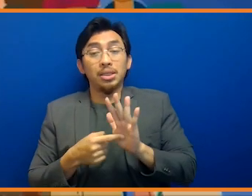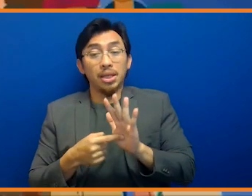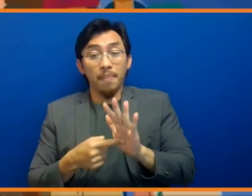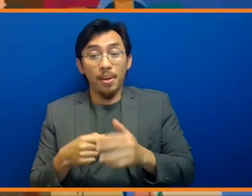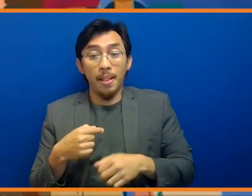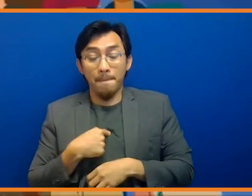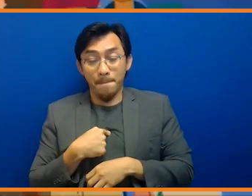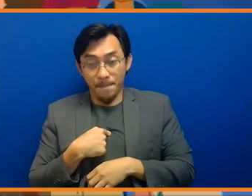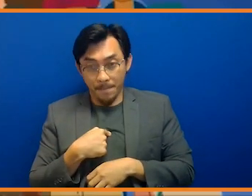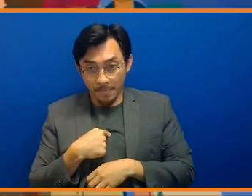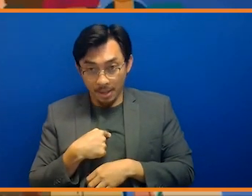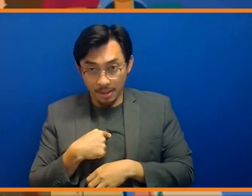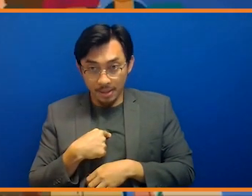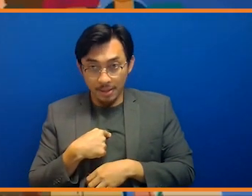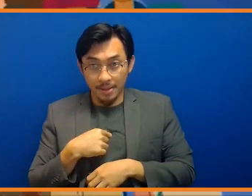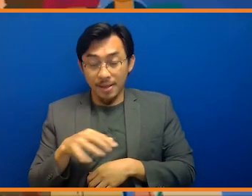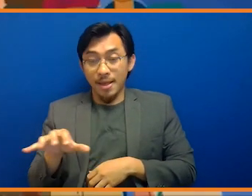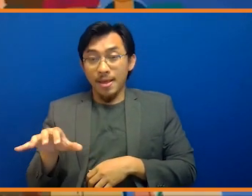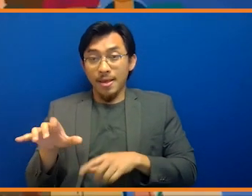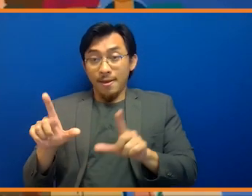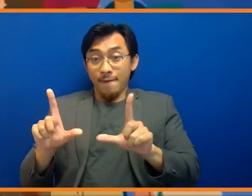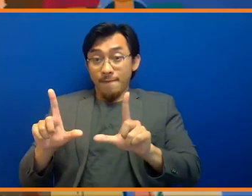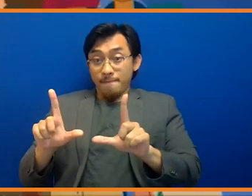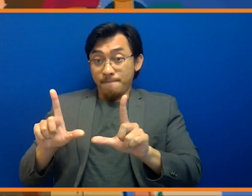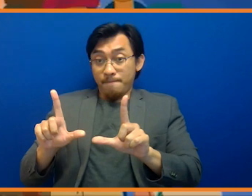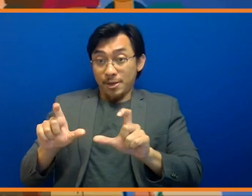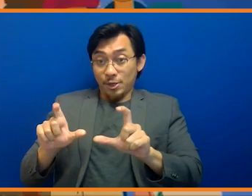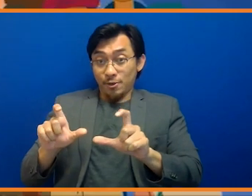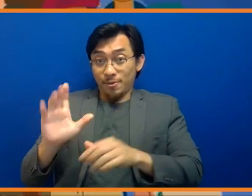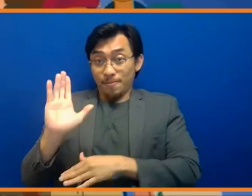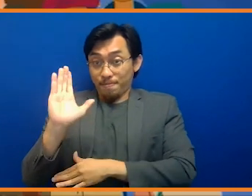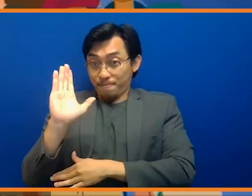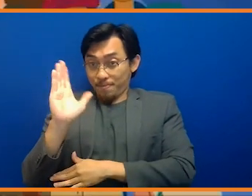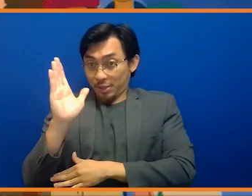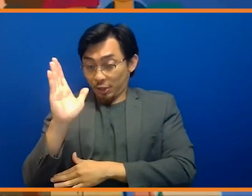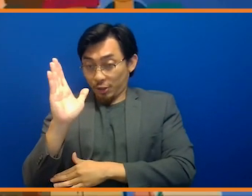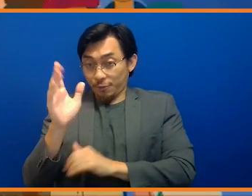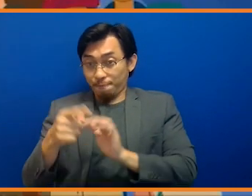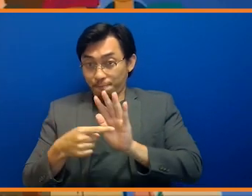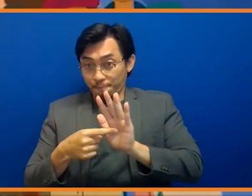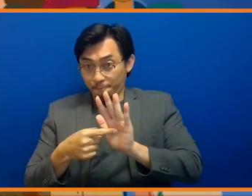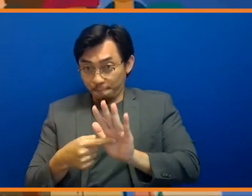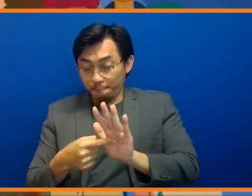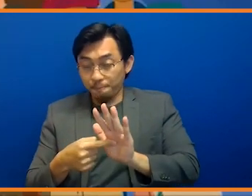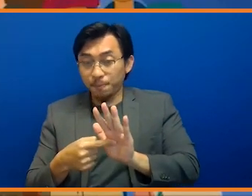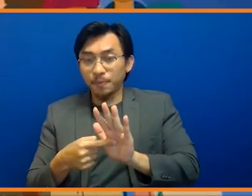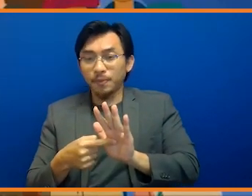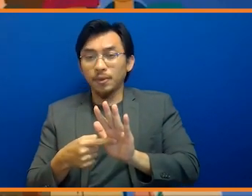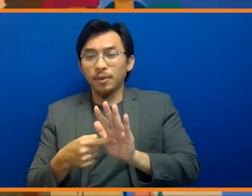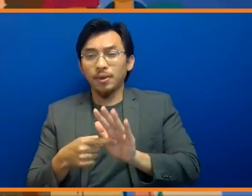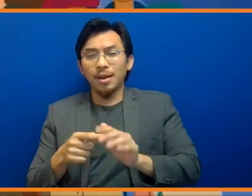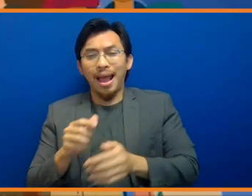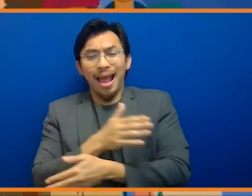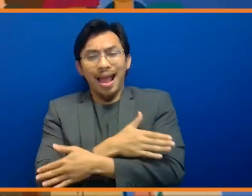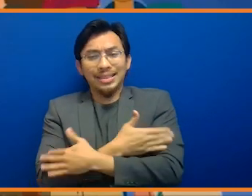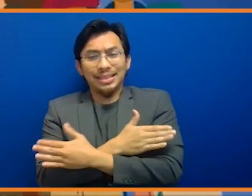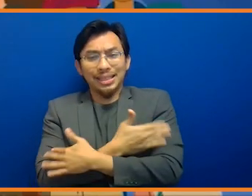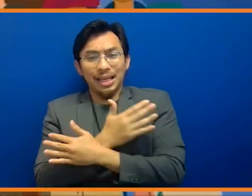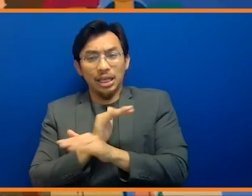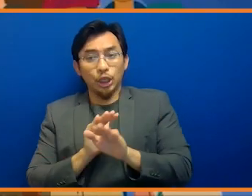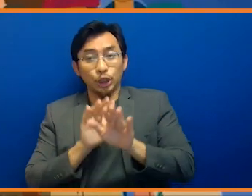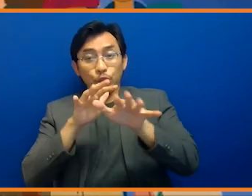from the picture, the presentation of Aceh Tsunami